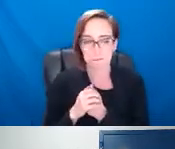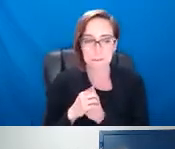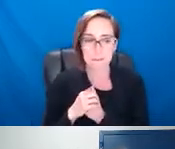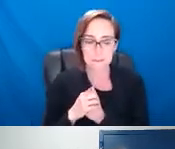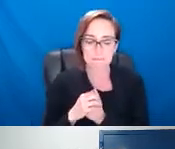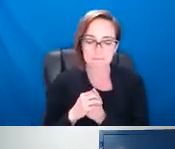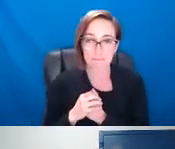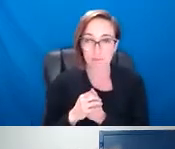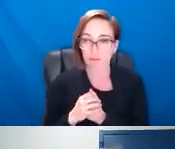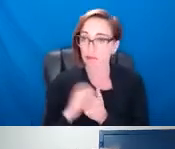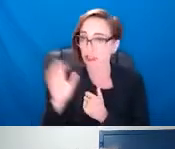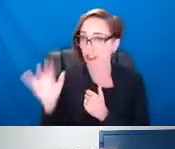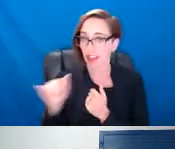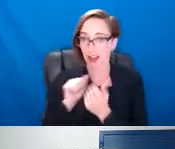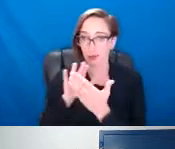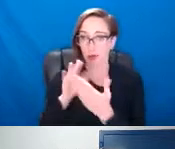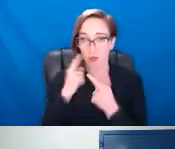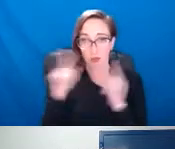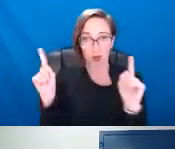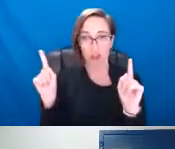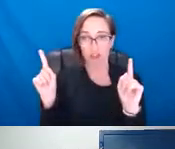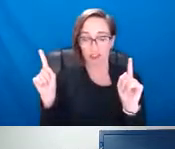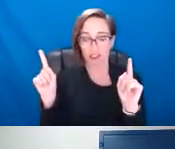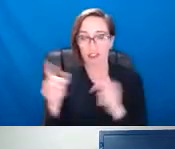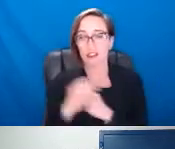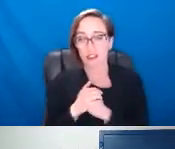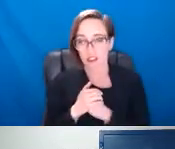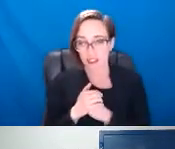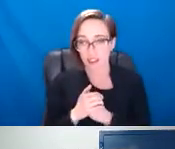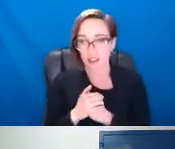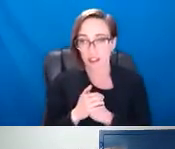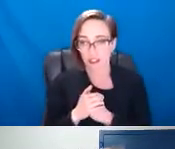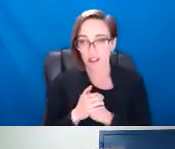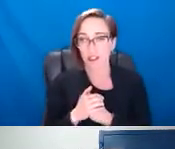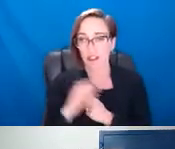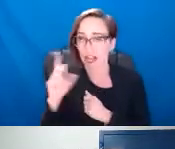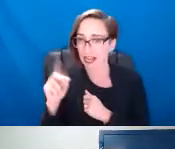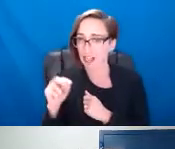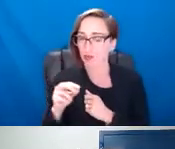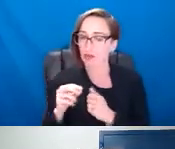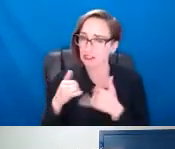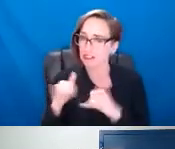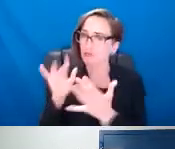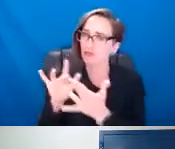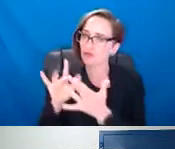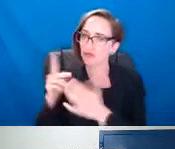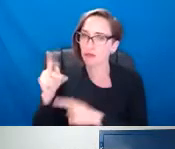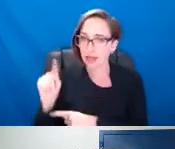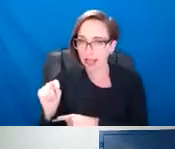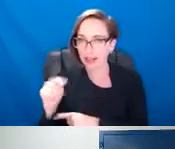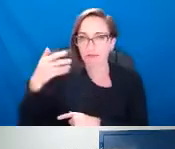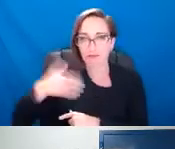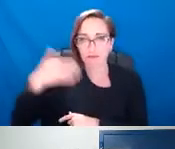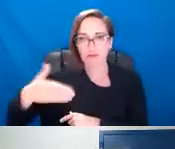this worked, and I, again, am glad to know and do keep up with this individual. Glad to know that it